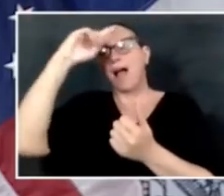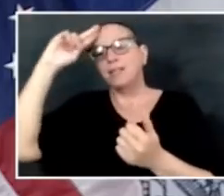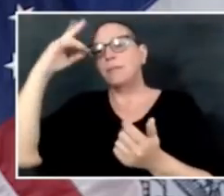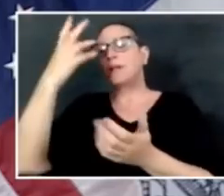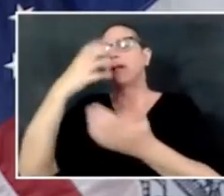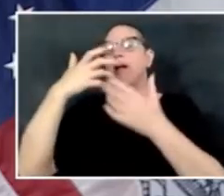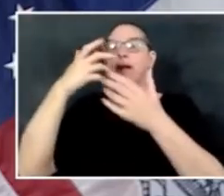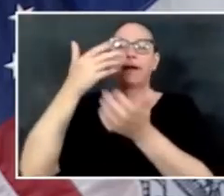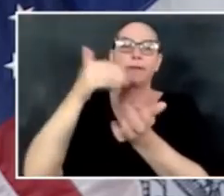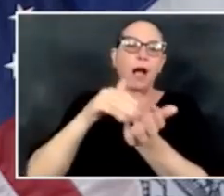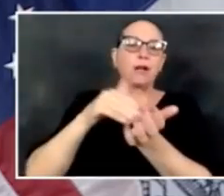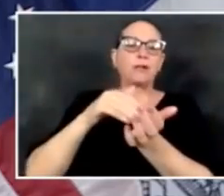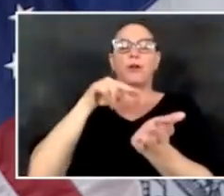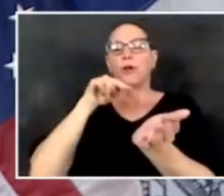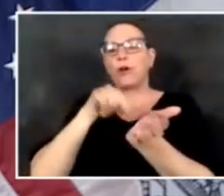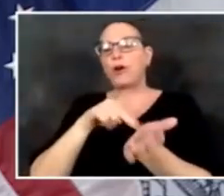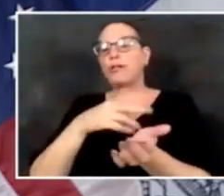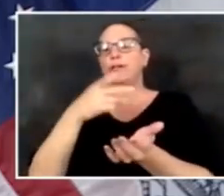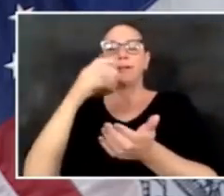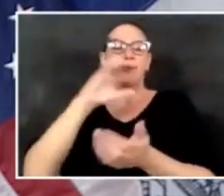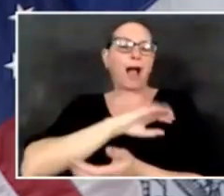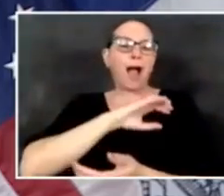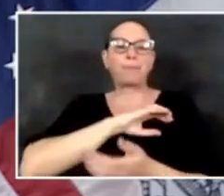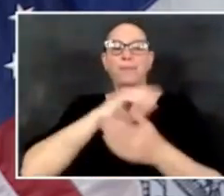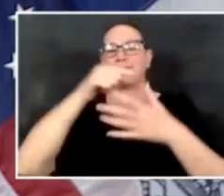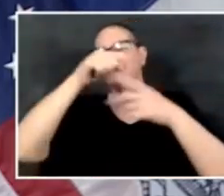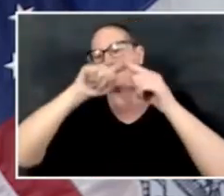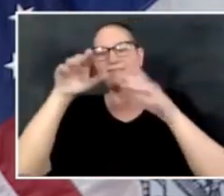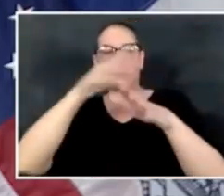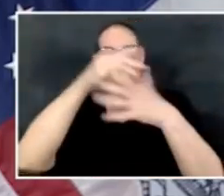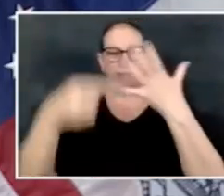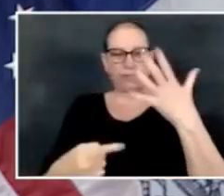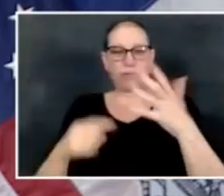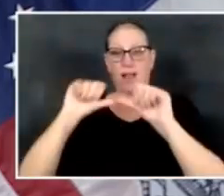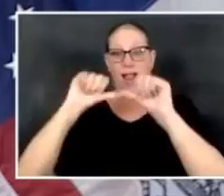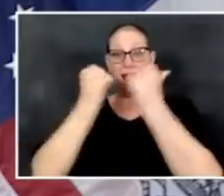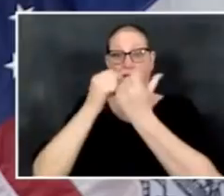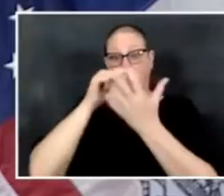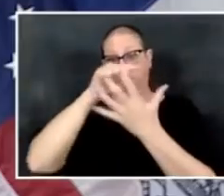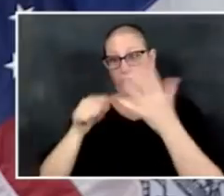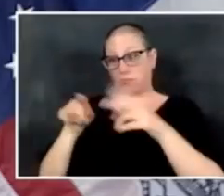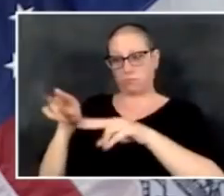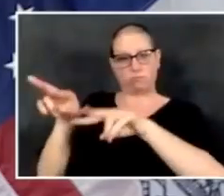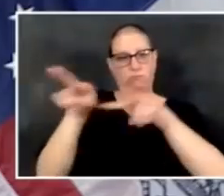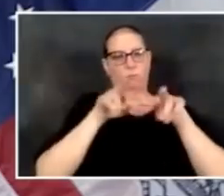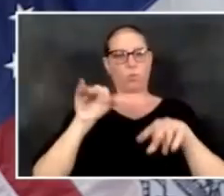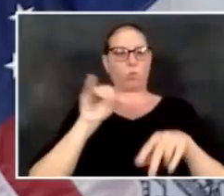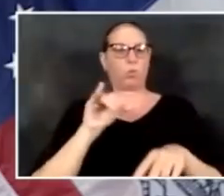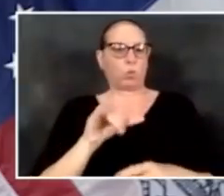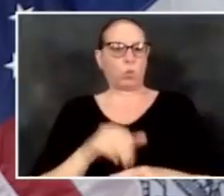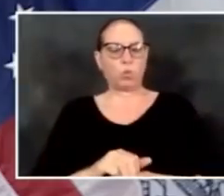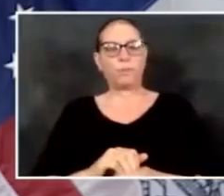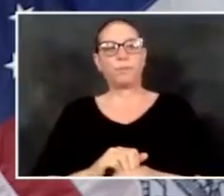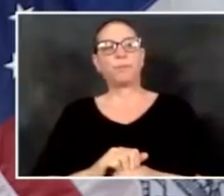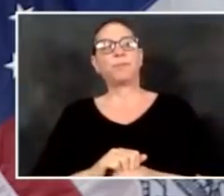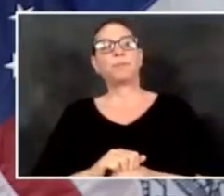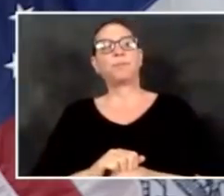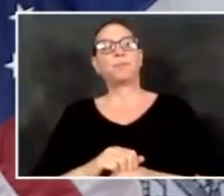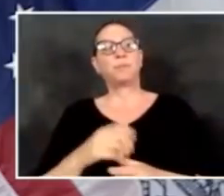effective enforcement without the NYPD, and the NYPD is more than up to the job. Commissioner?